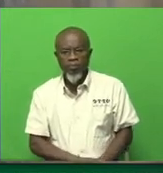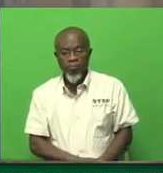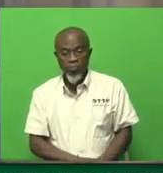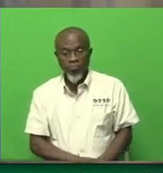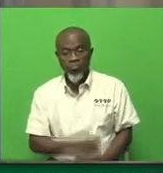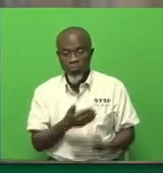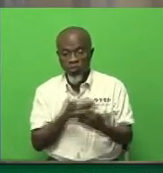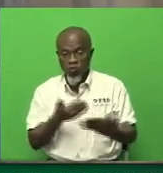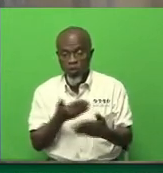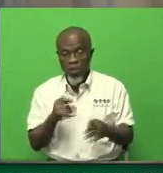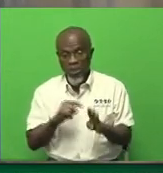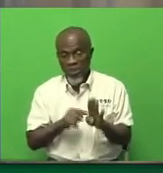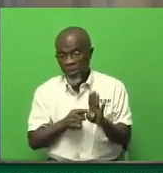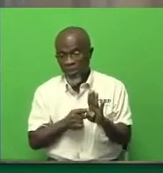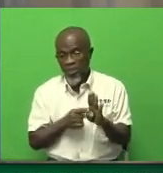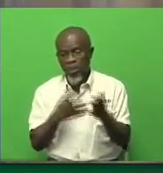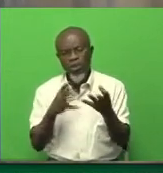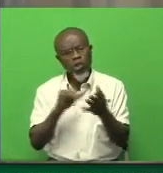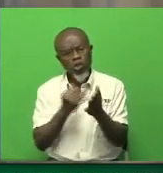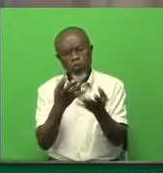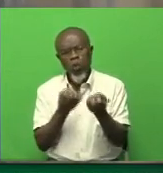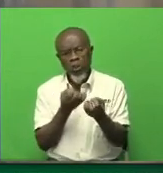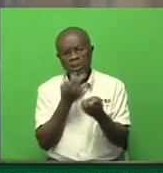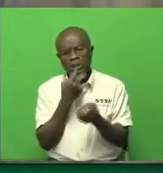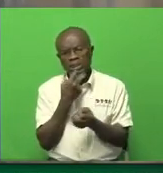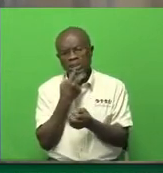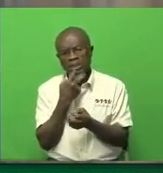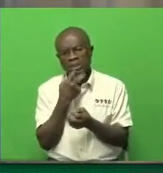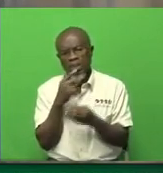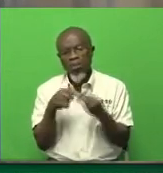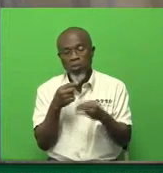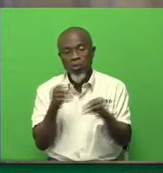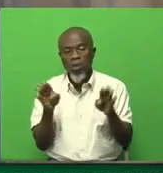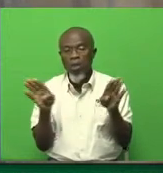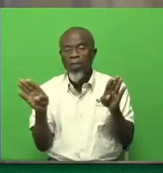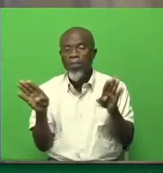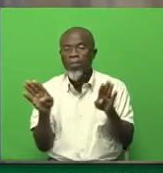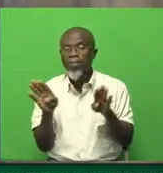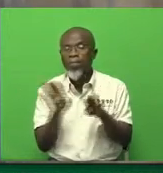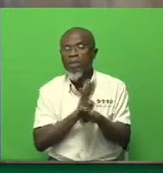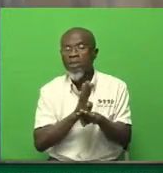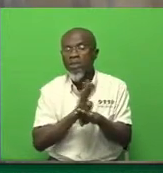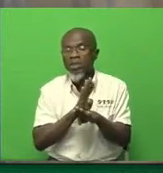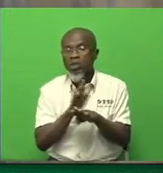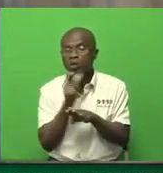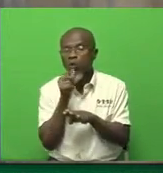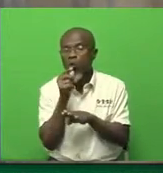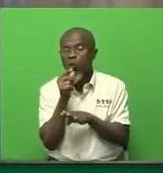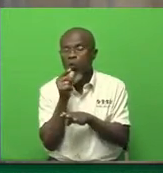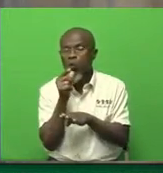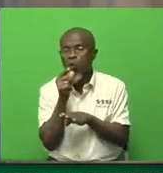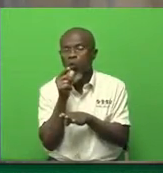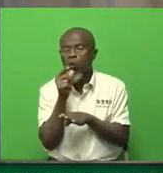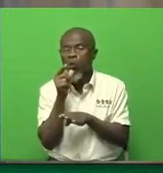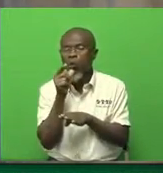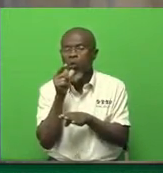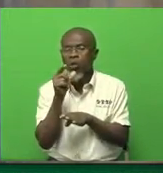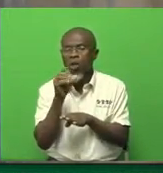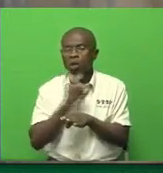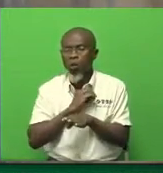before I I go there I want to talk a little about the businesses who are old um all these vat